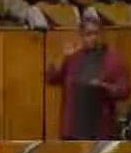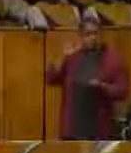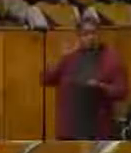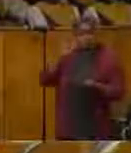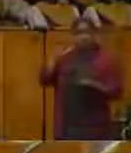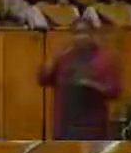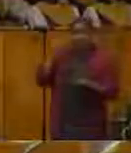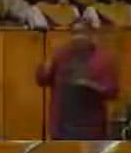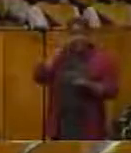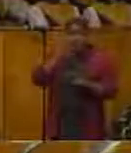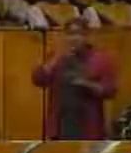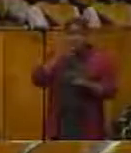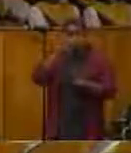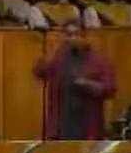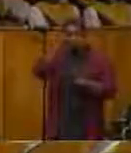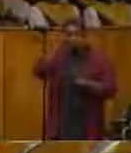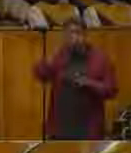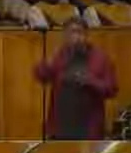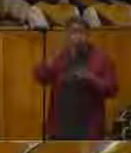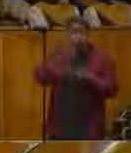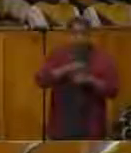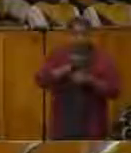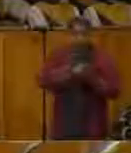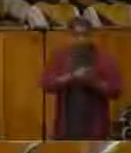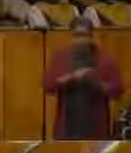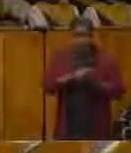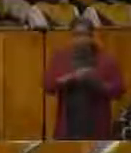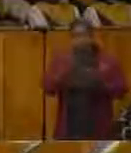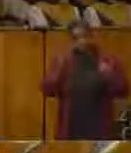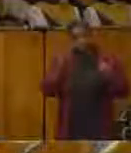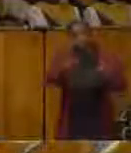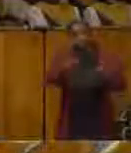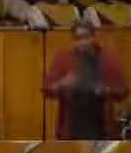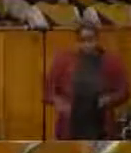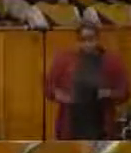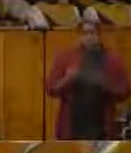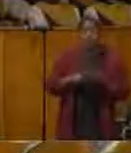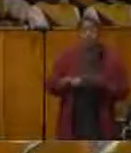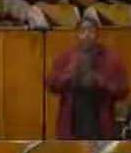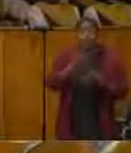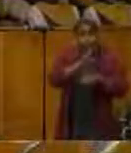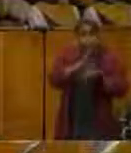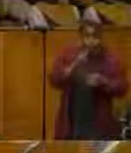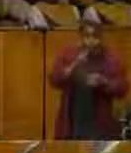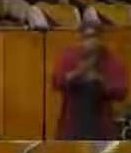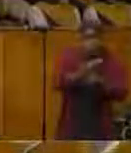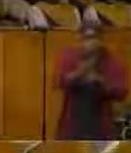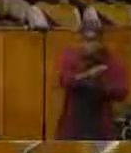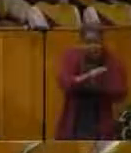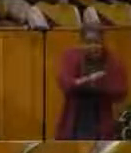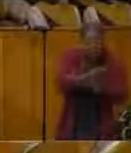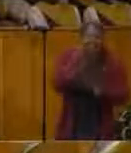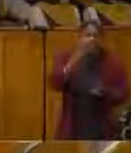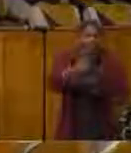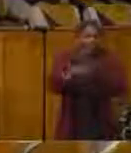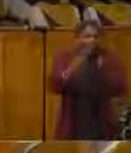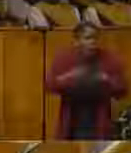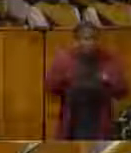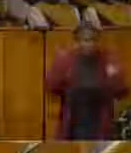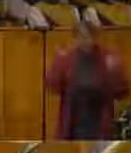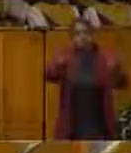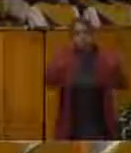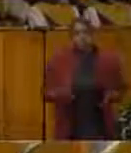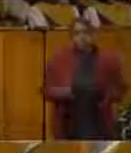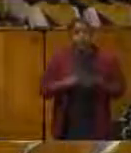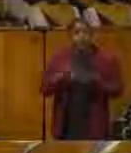trust? Let's see how that works out for you. That's who you want to call on? Let's see what that does for you. That's